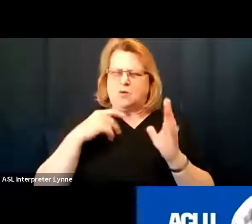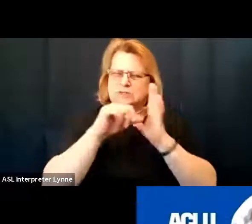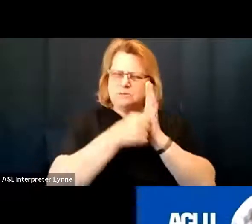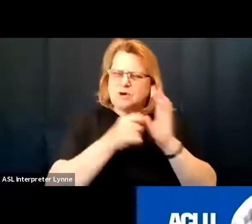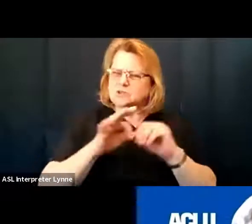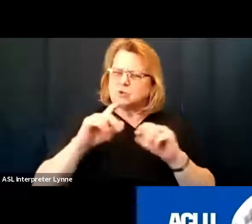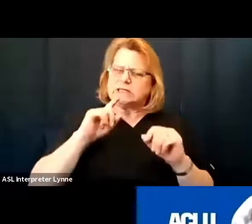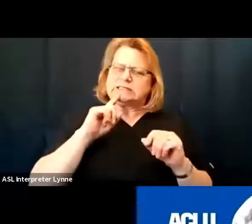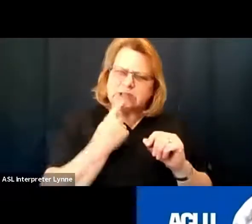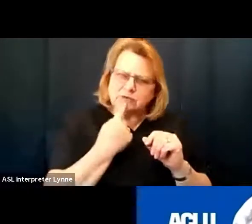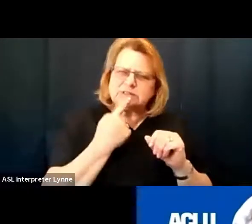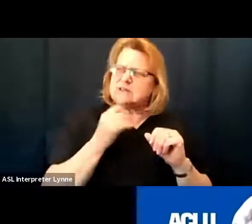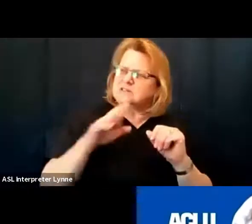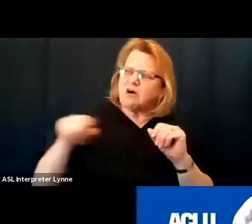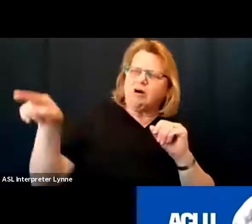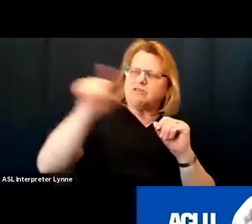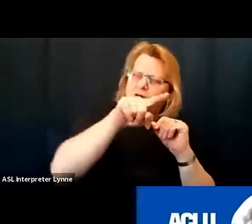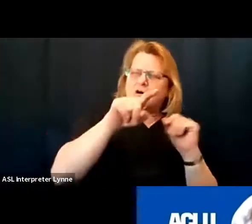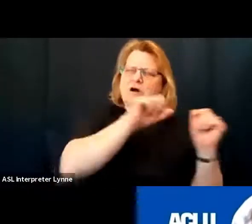the senators in